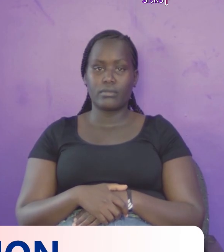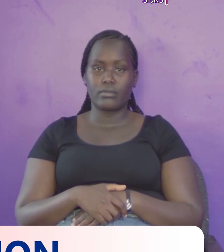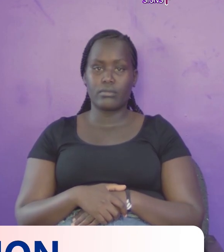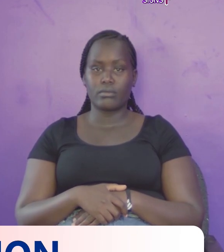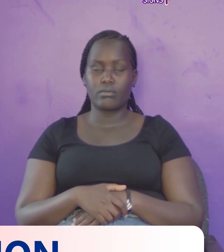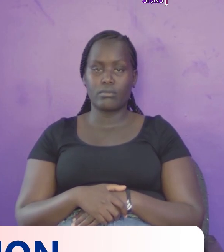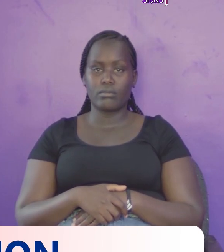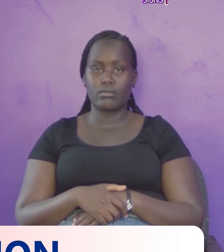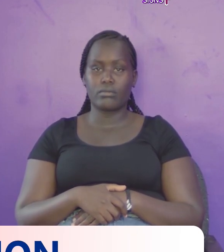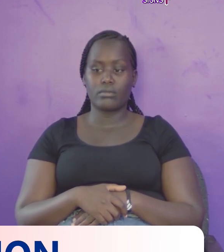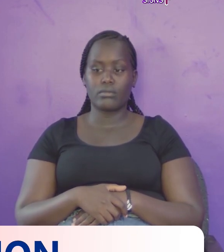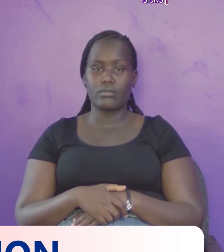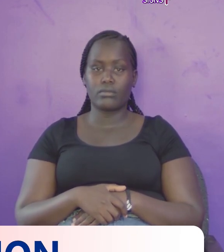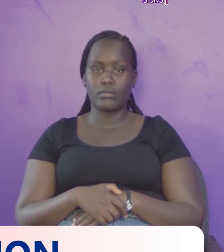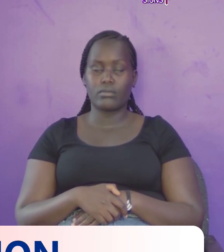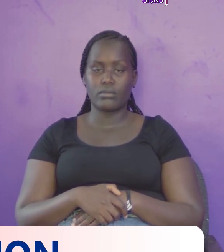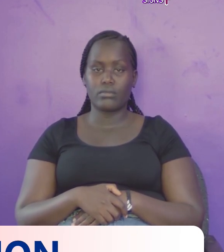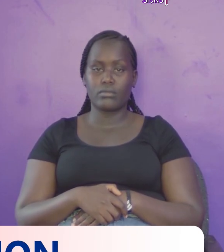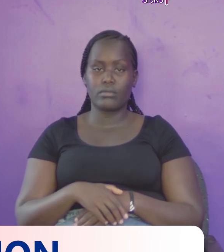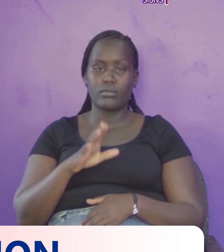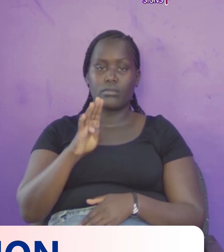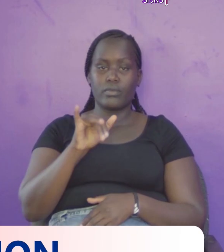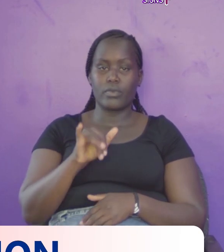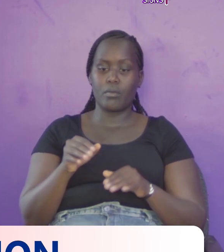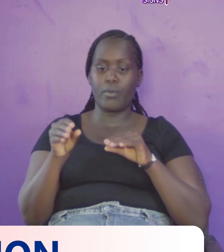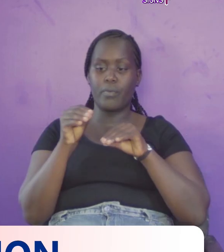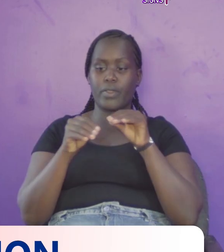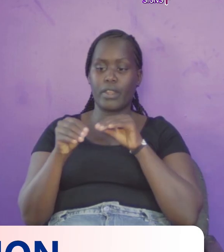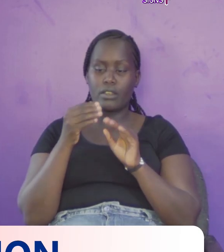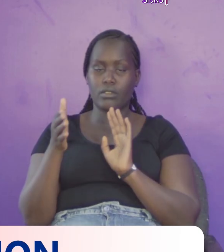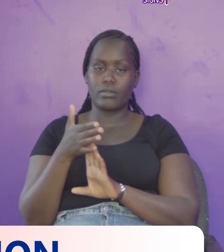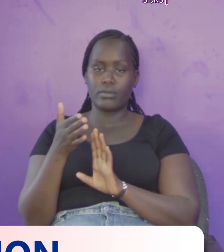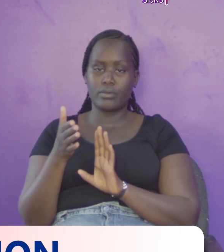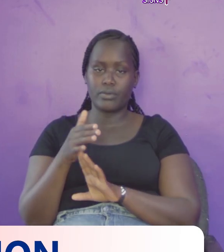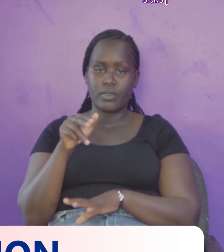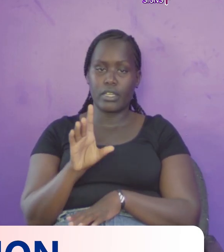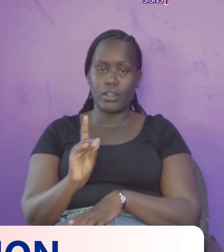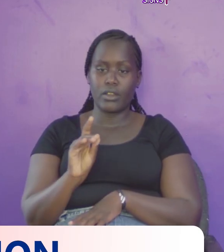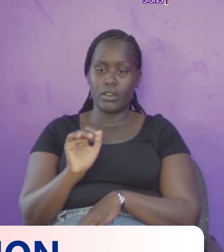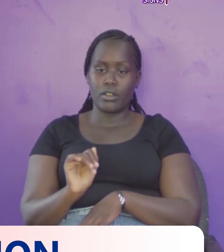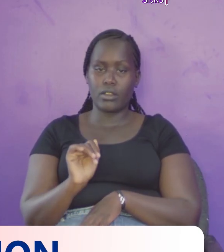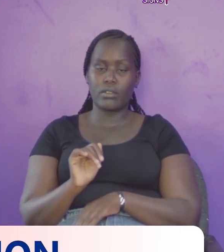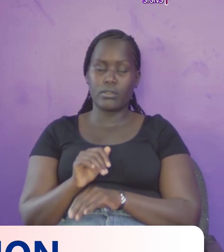very concerned. I can hear time is gone. By-elections, very quickly. UDA had a sweep.